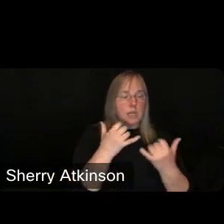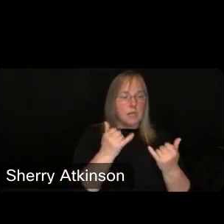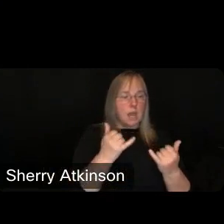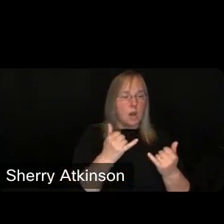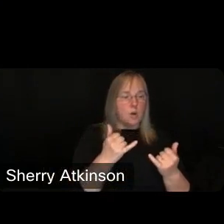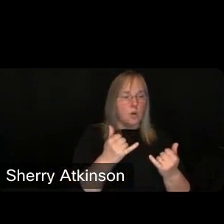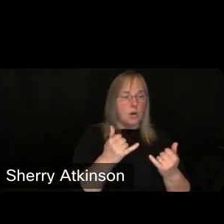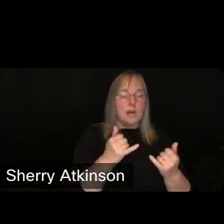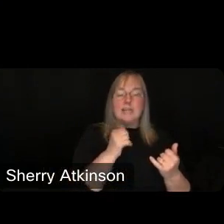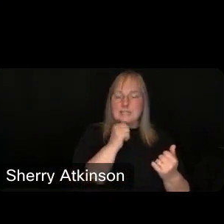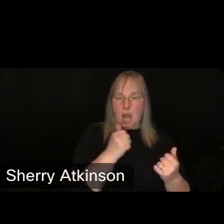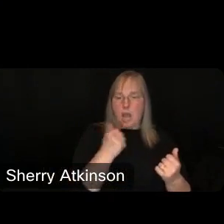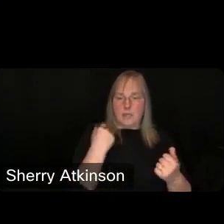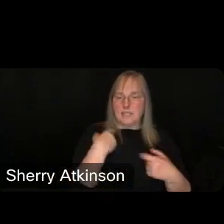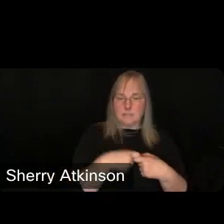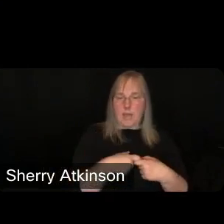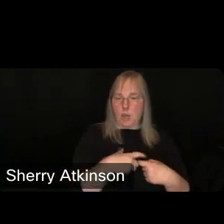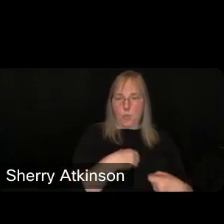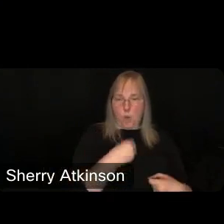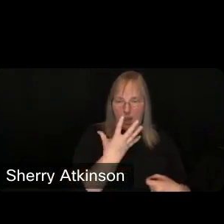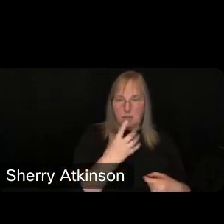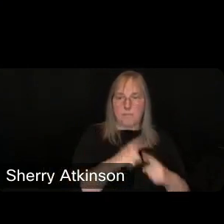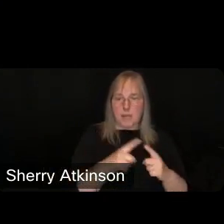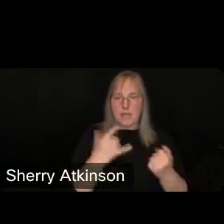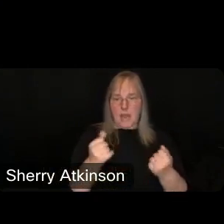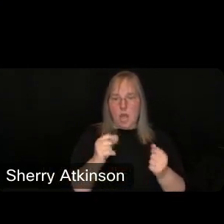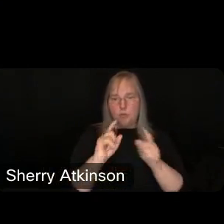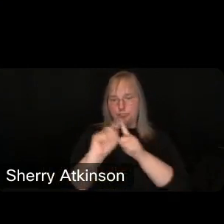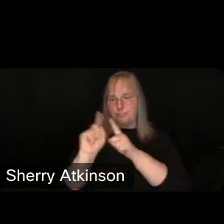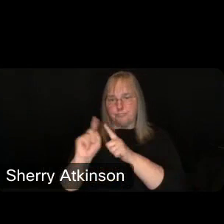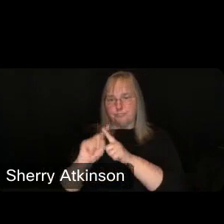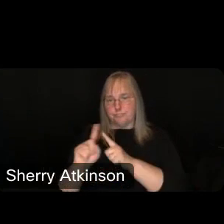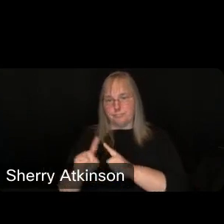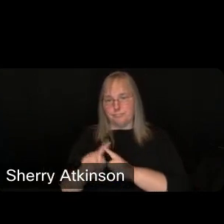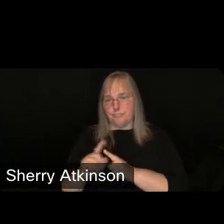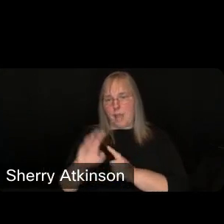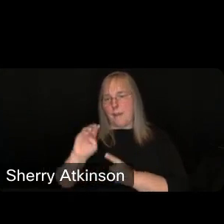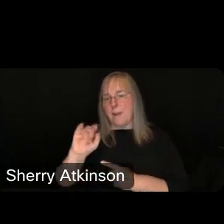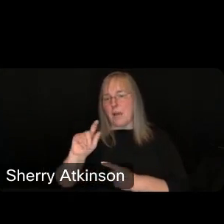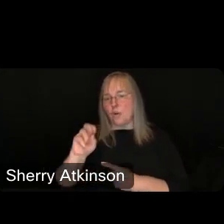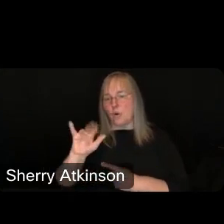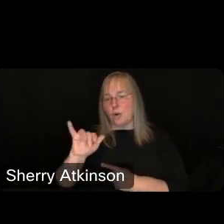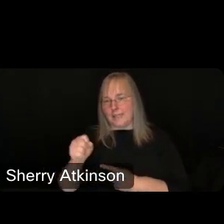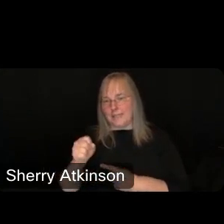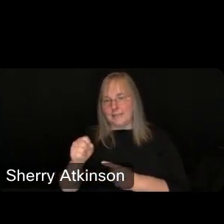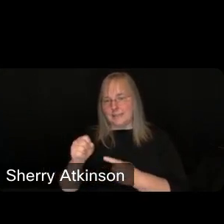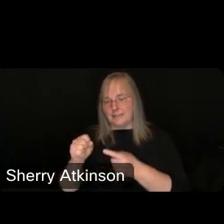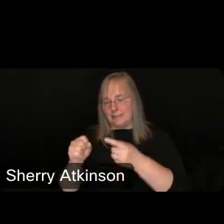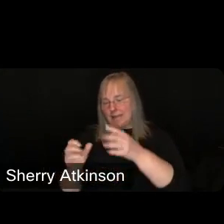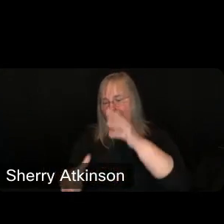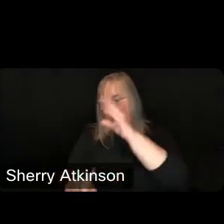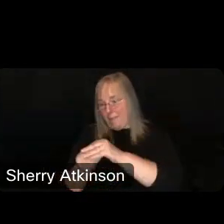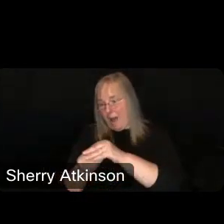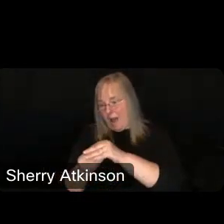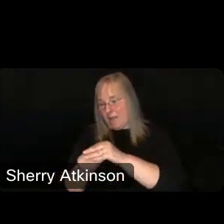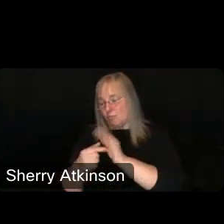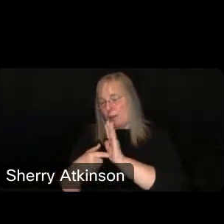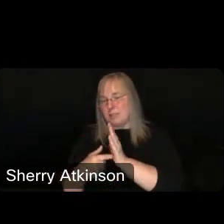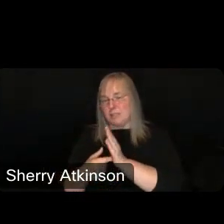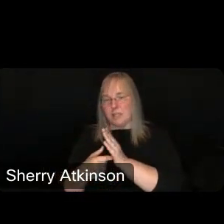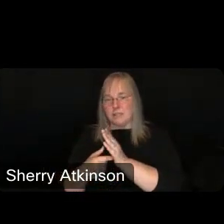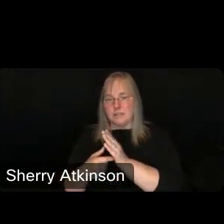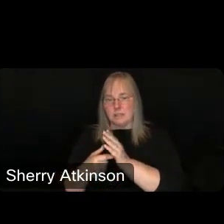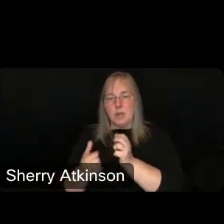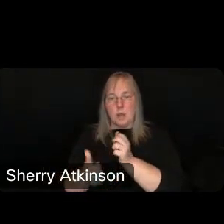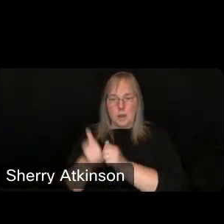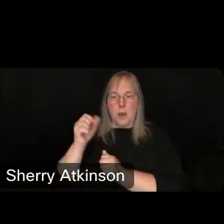today is different minorities. There combined represent the majority of the population. So in general, it has